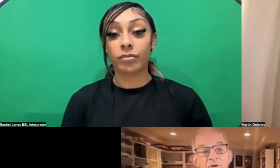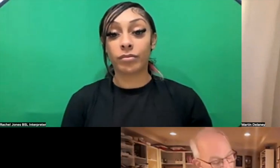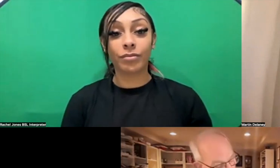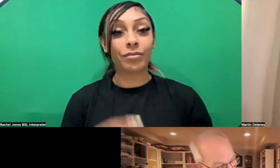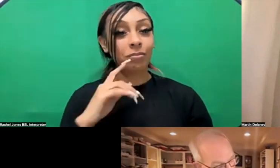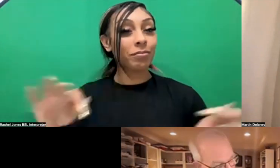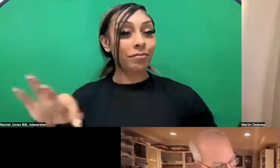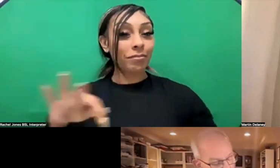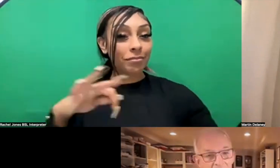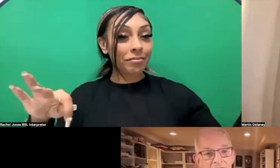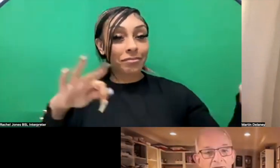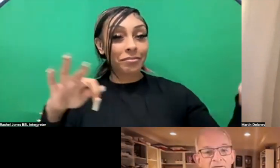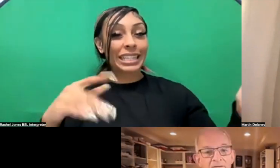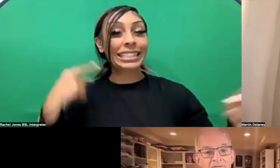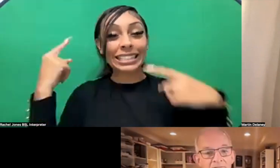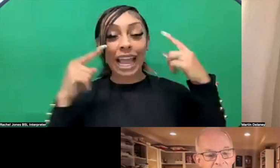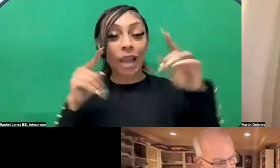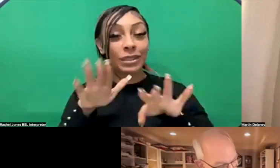So I can press it down.